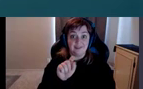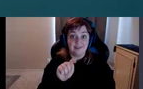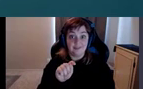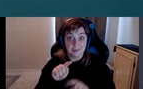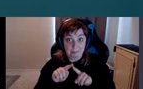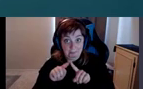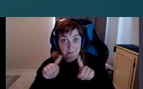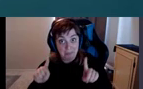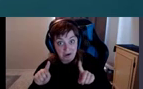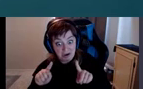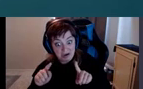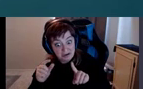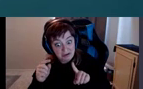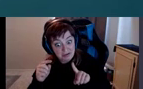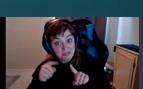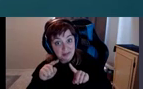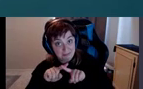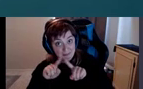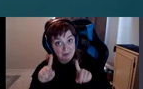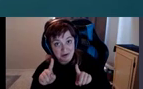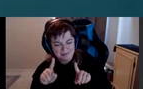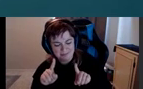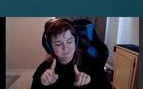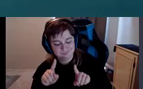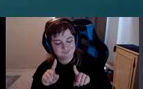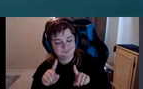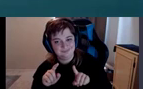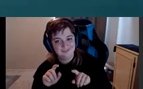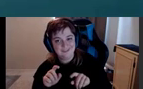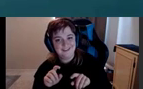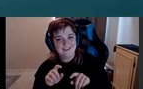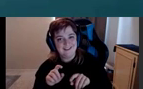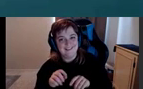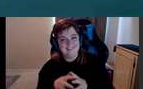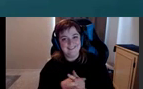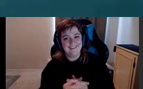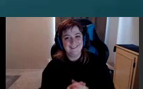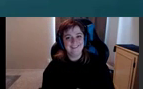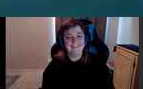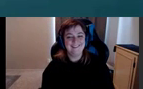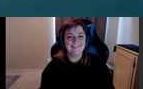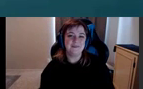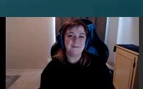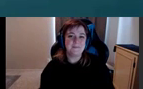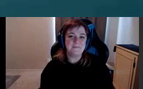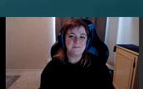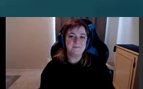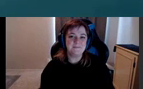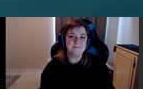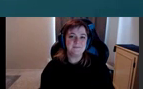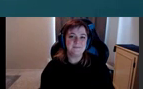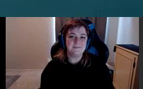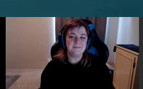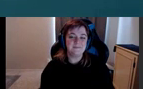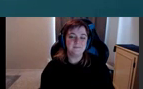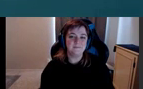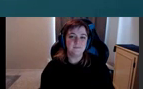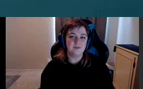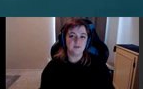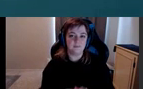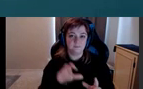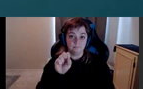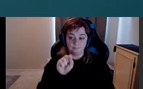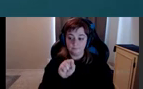said. Exactly. Just going in a little bit of statistics here.